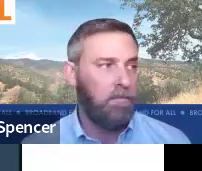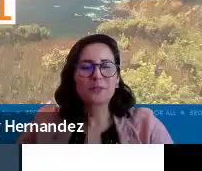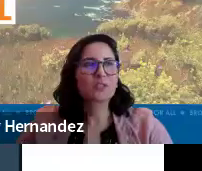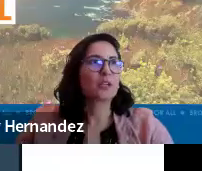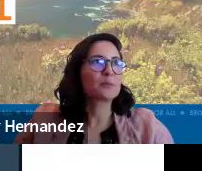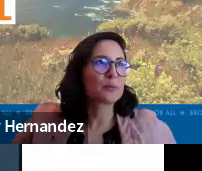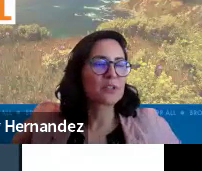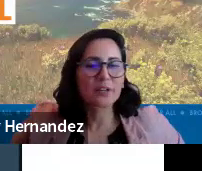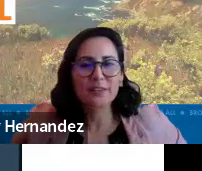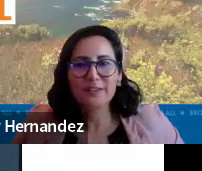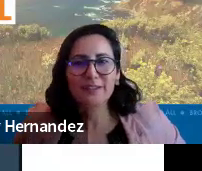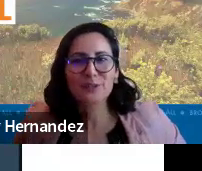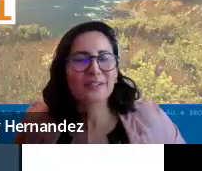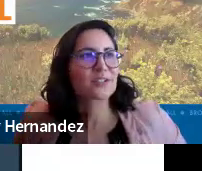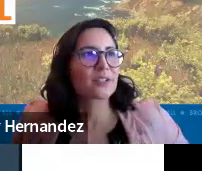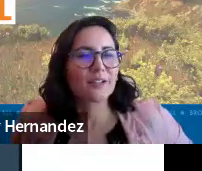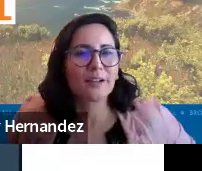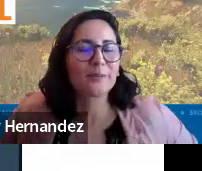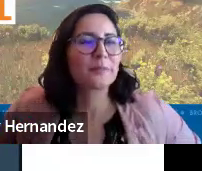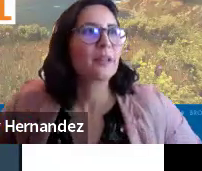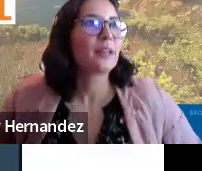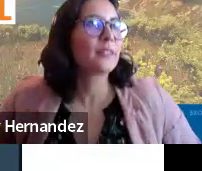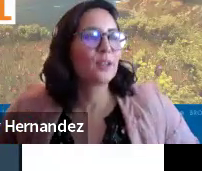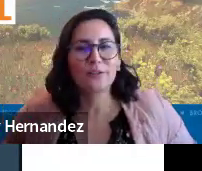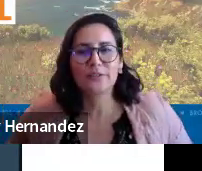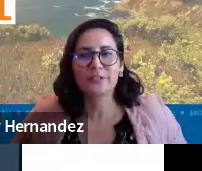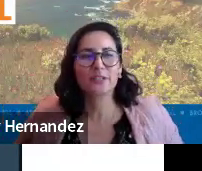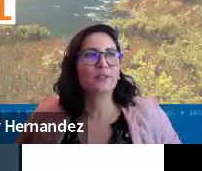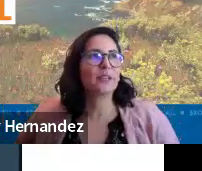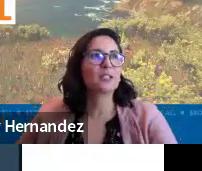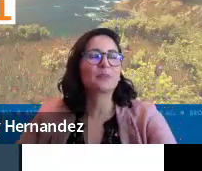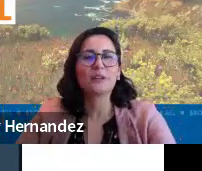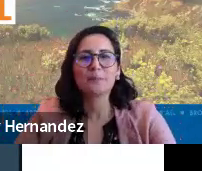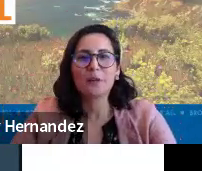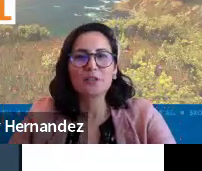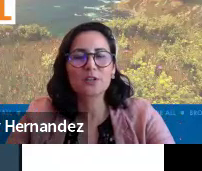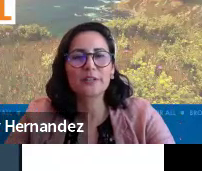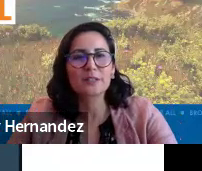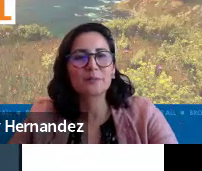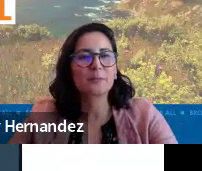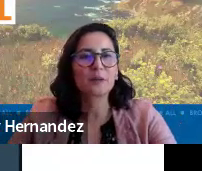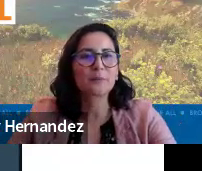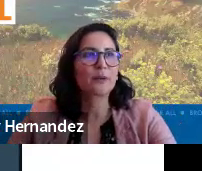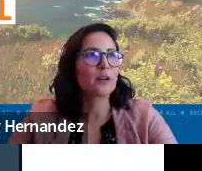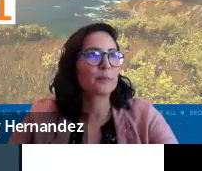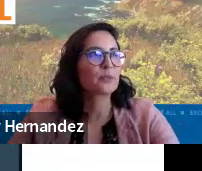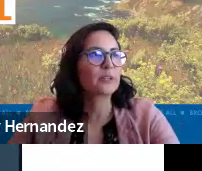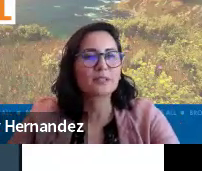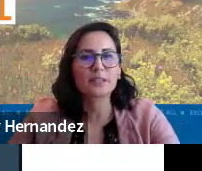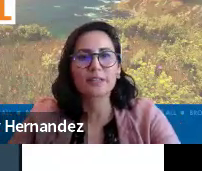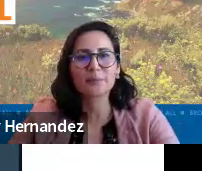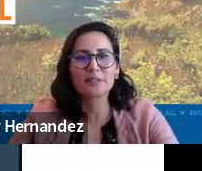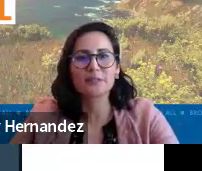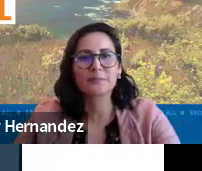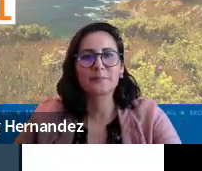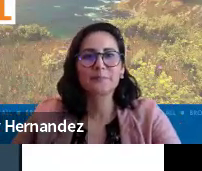Thank you so much, James. Appreciate the introduction. And thank you all for your continued engagement. I'll be sharing some upcoming grant